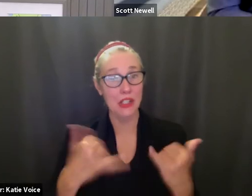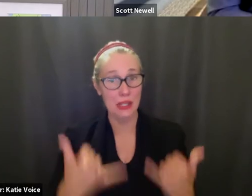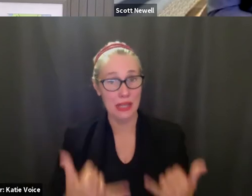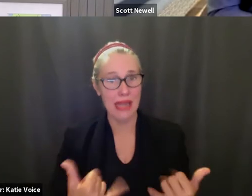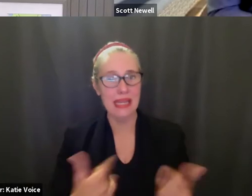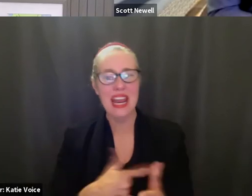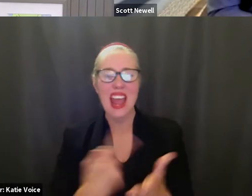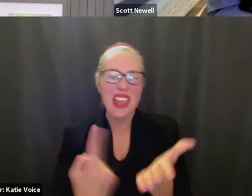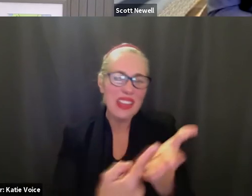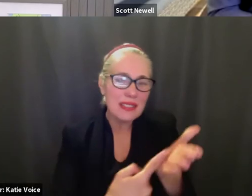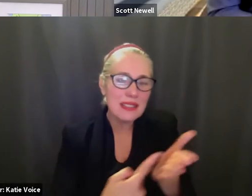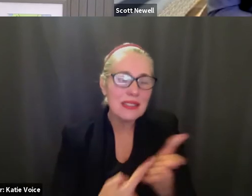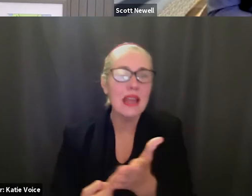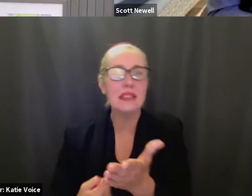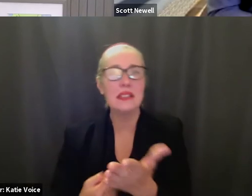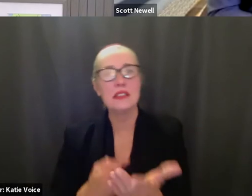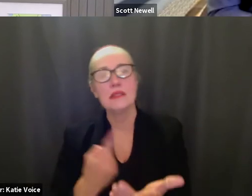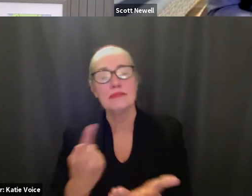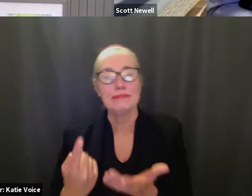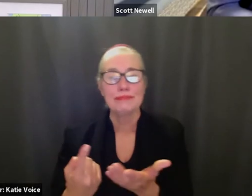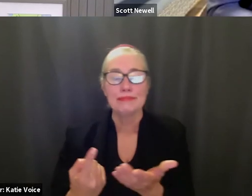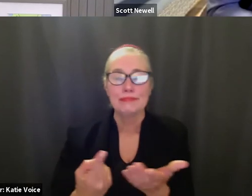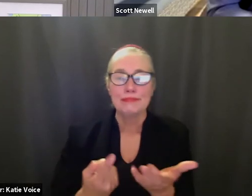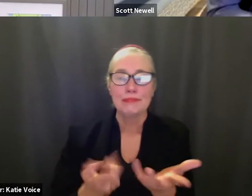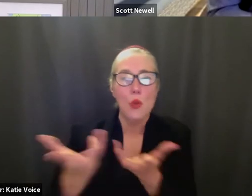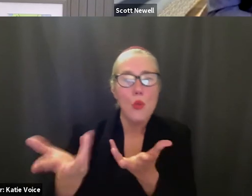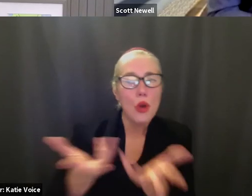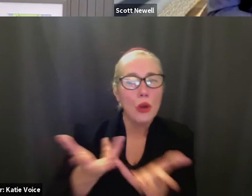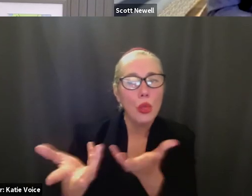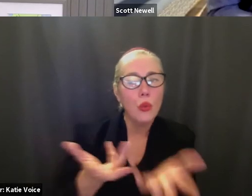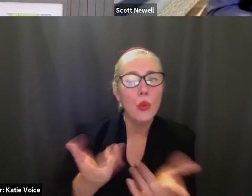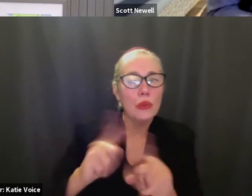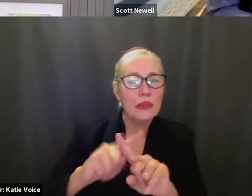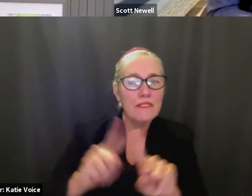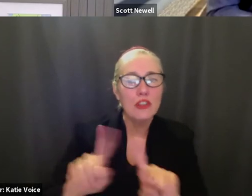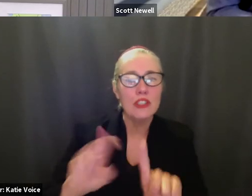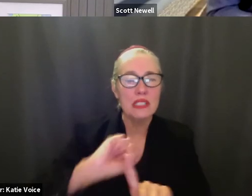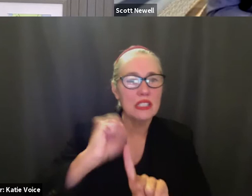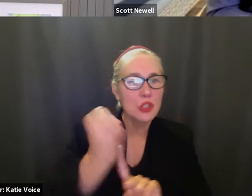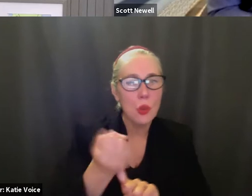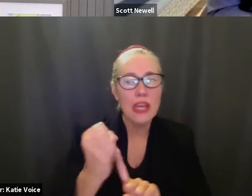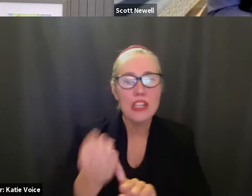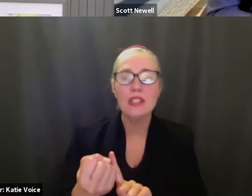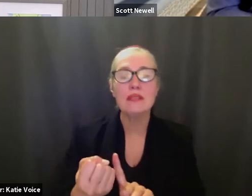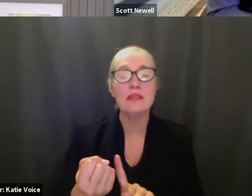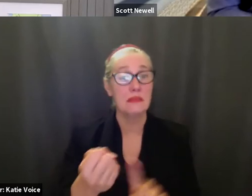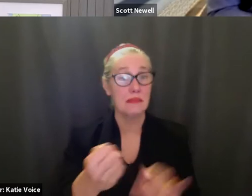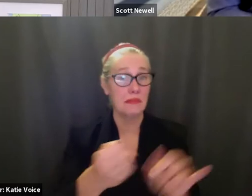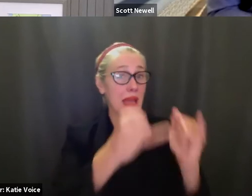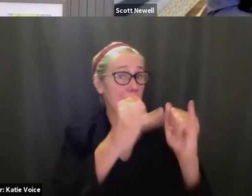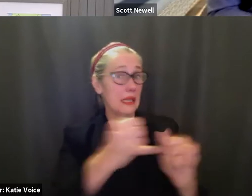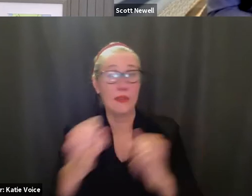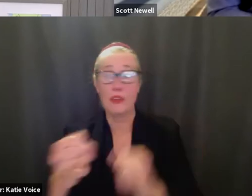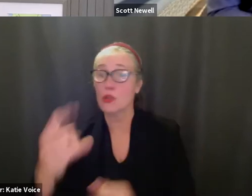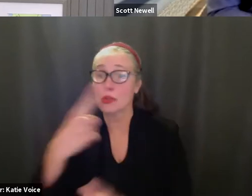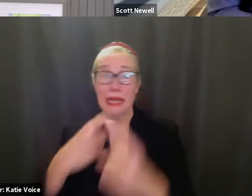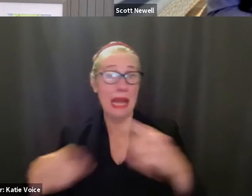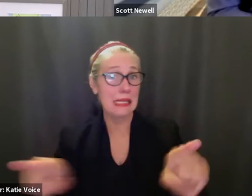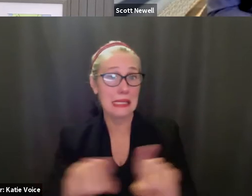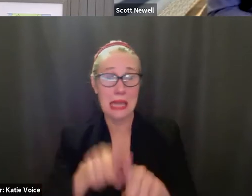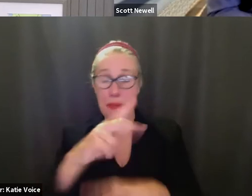scenario and and allow individuals to ask these similar questions um